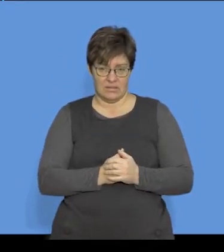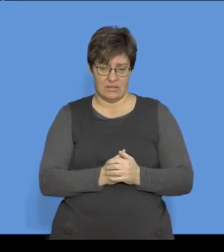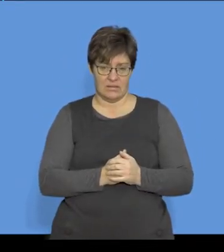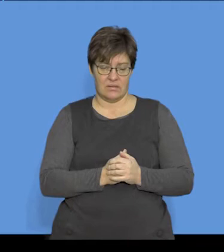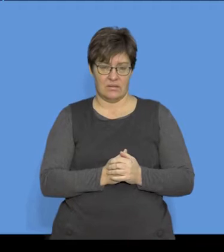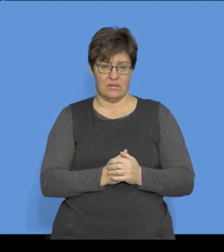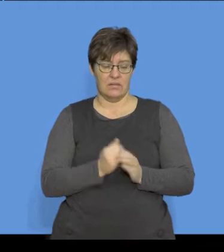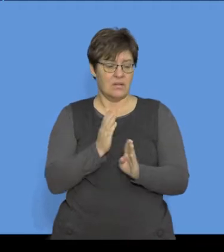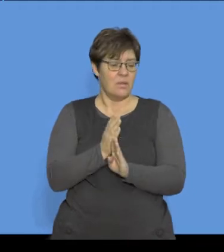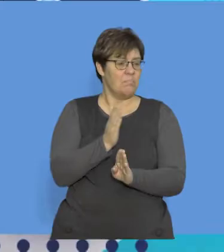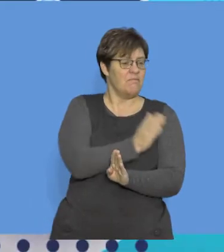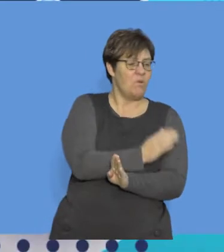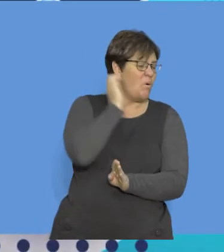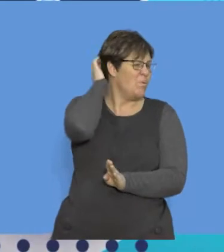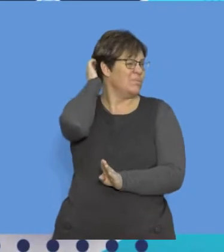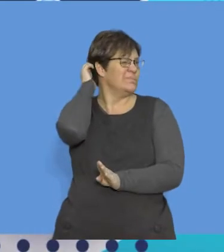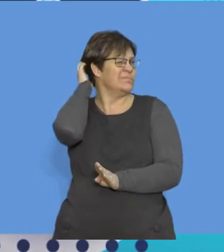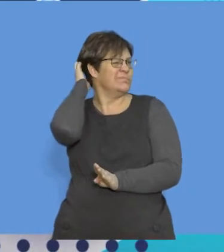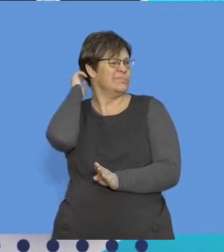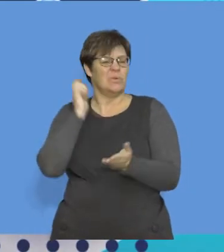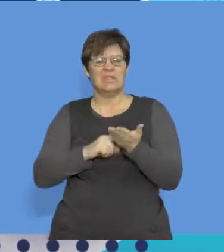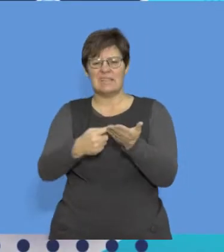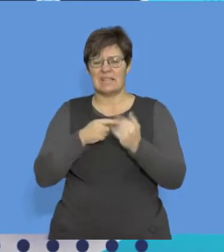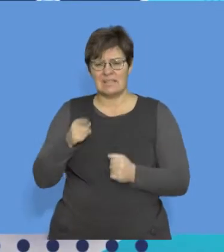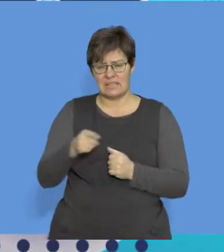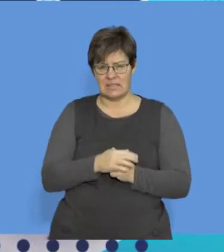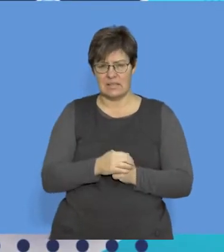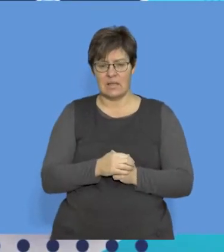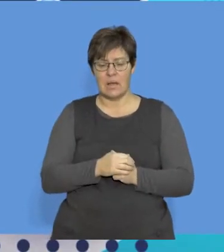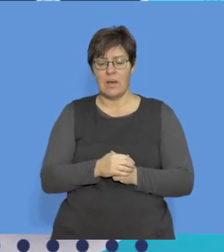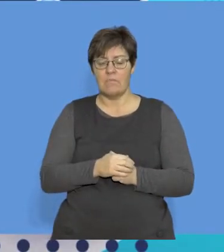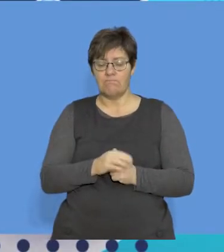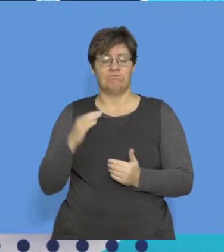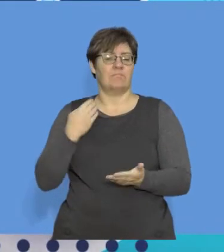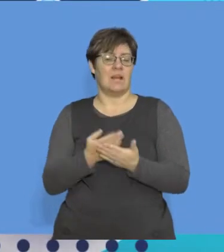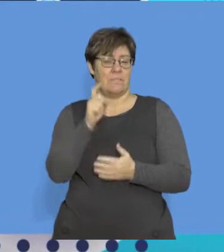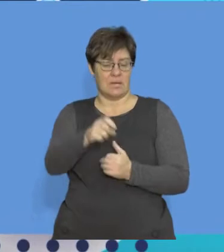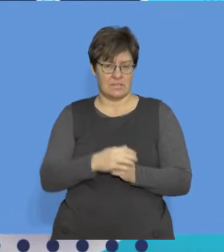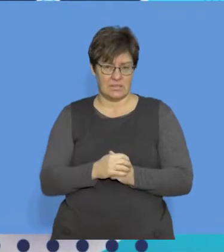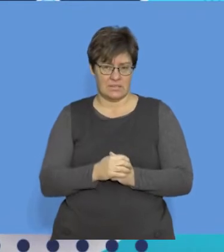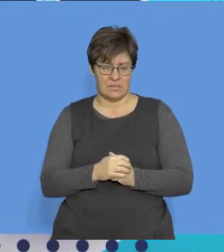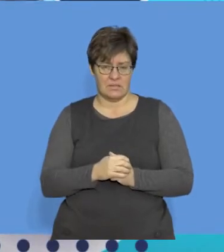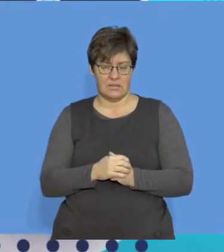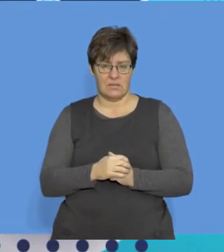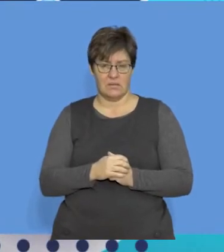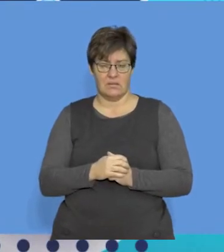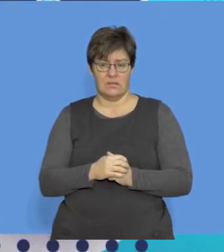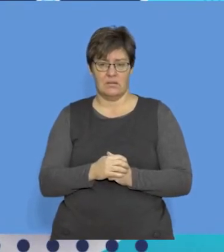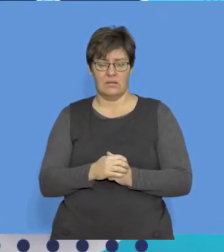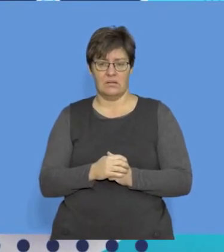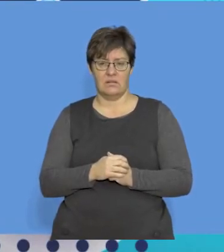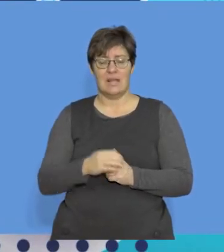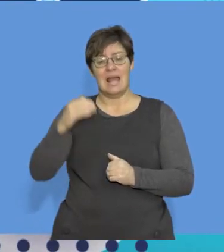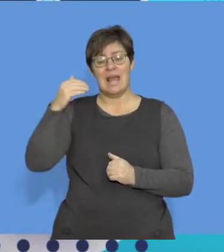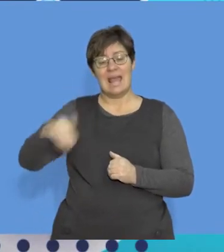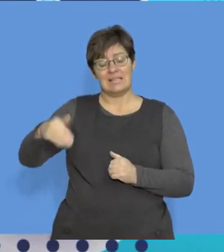we can even talk about this, one thing that I need to make a disclaimer of is, for you to talk about an exterior